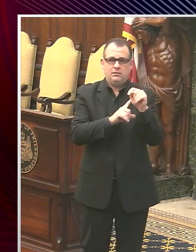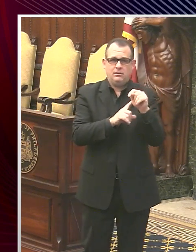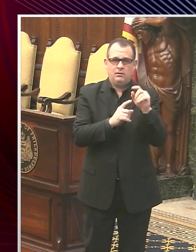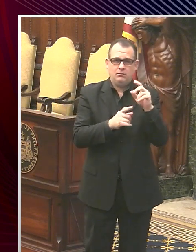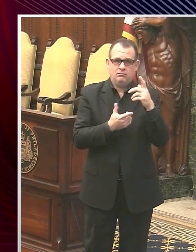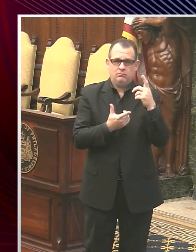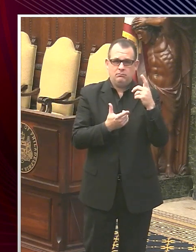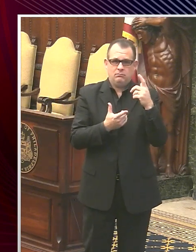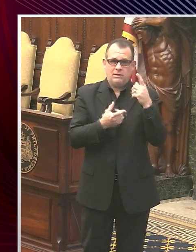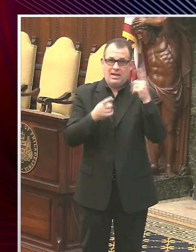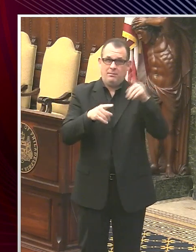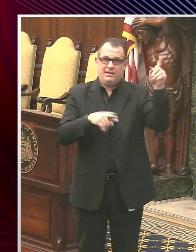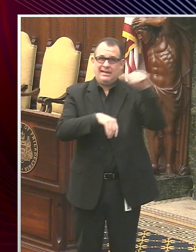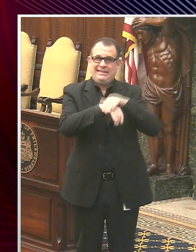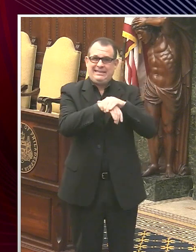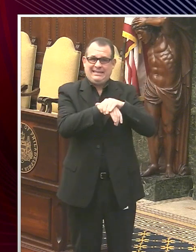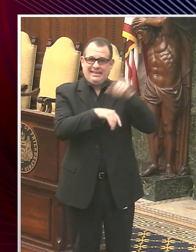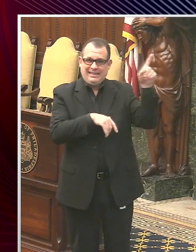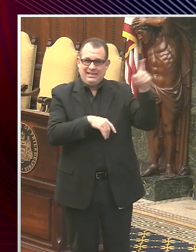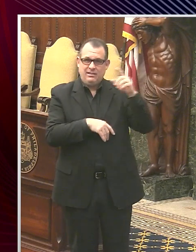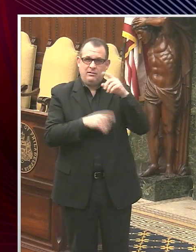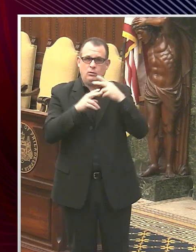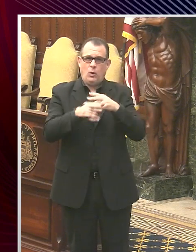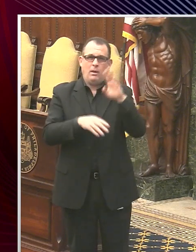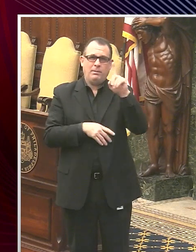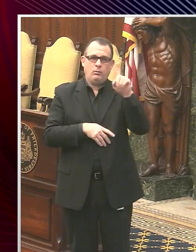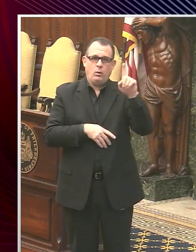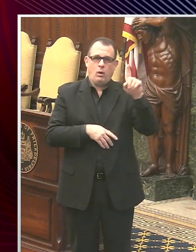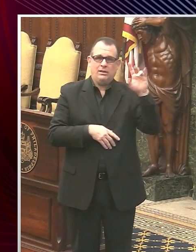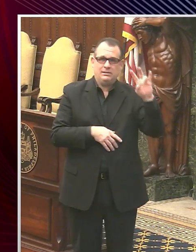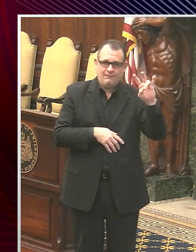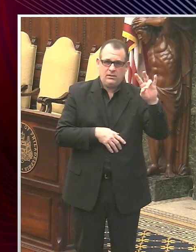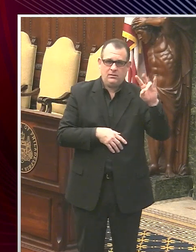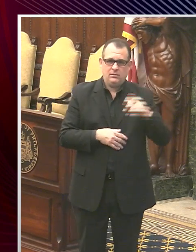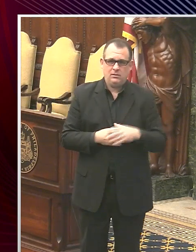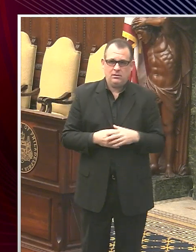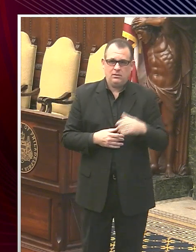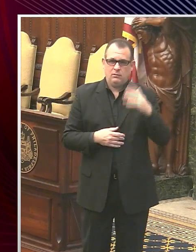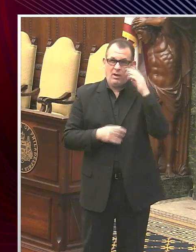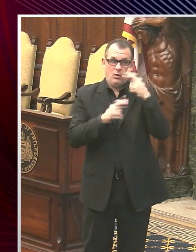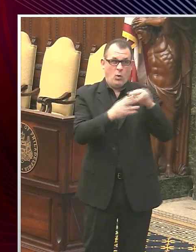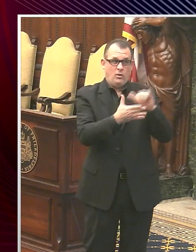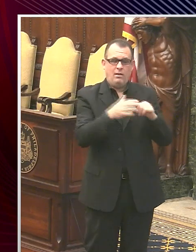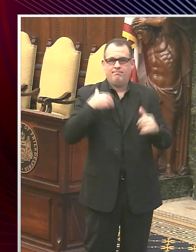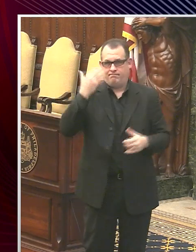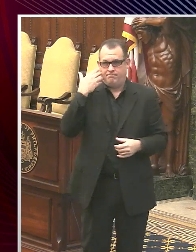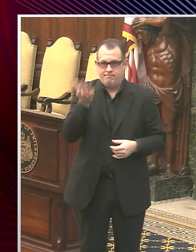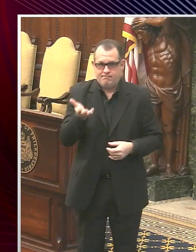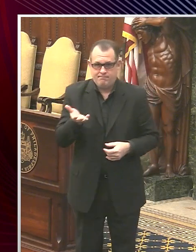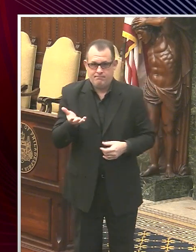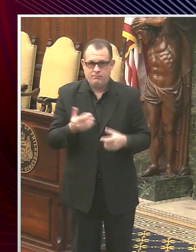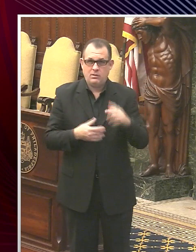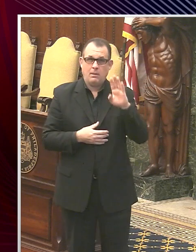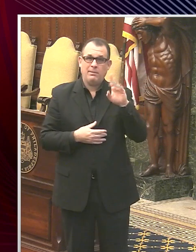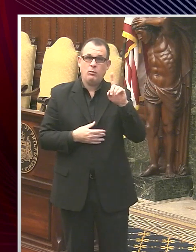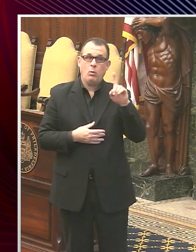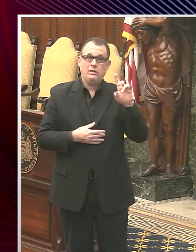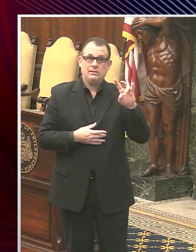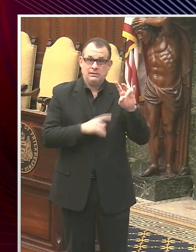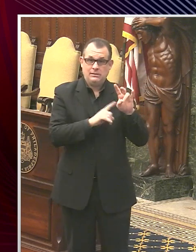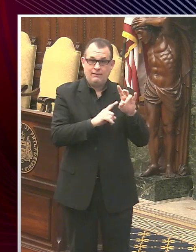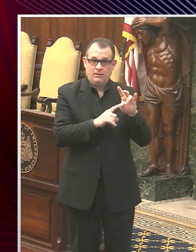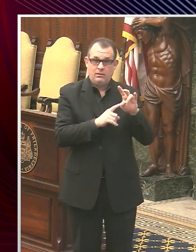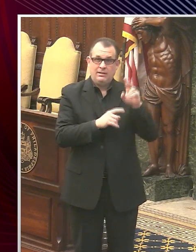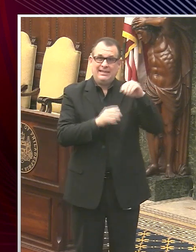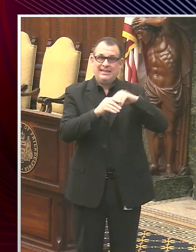something that is now being called B117. Don't ask me exactly why, but it's being called B117. Now, in the United Kingdom, they're seeing